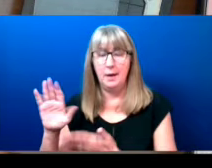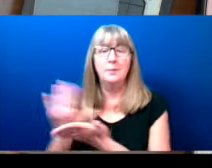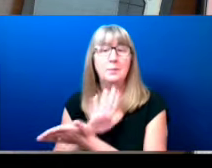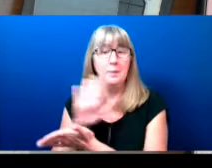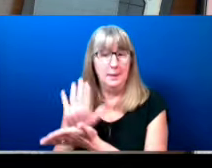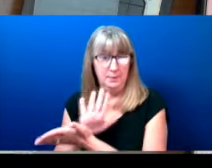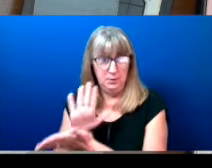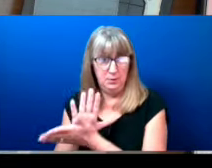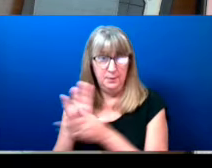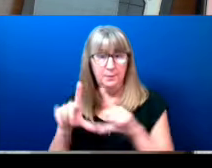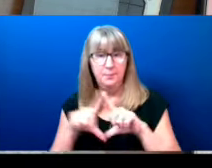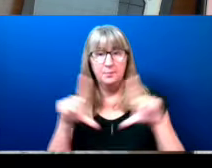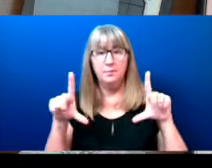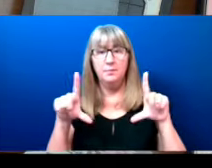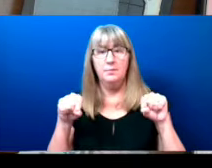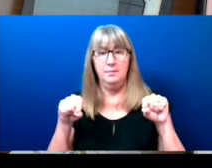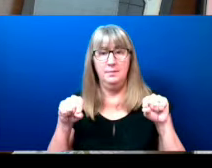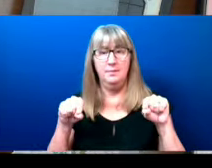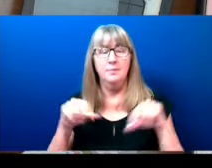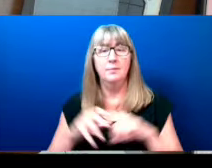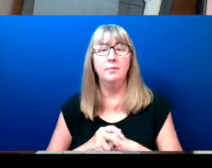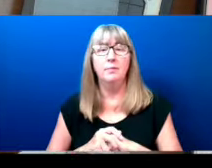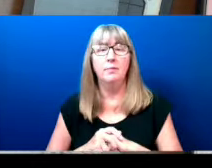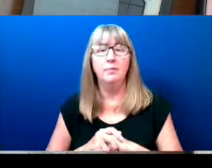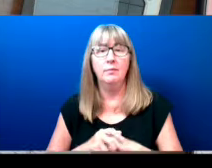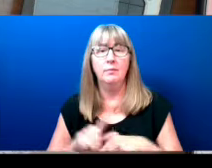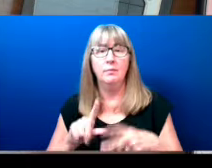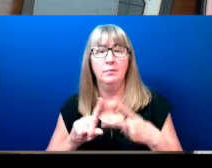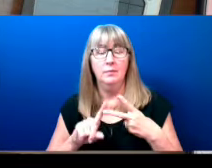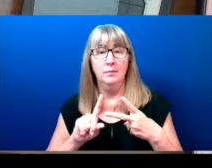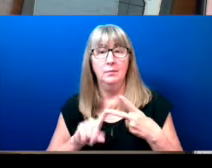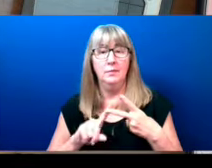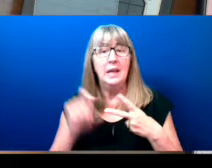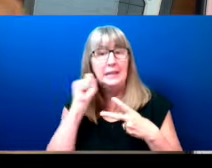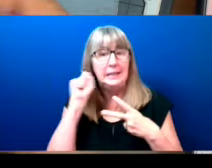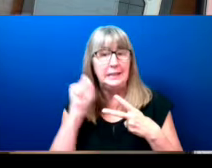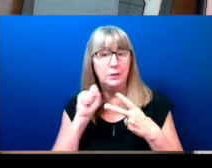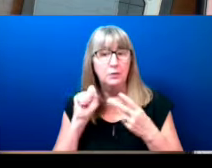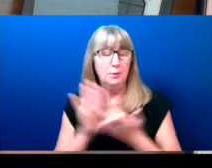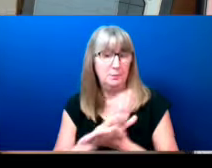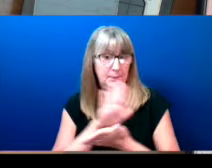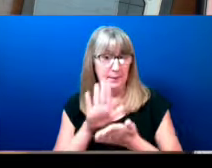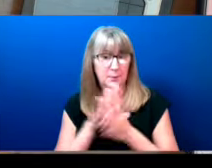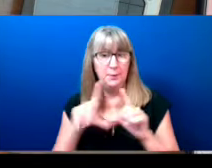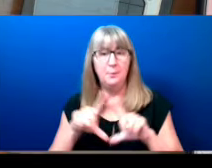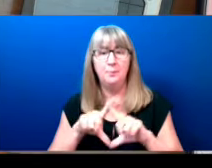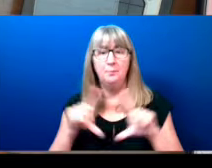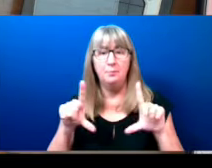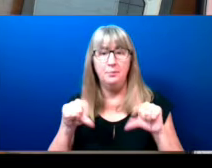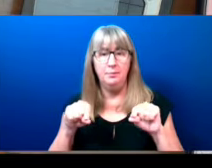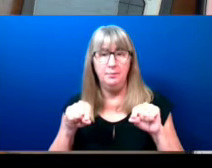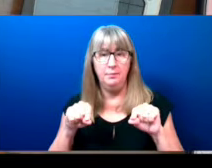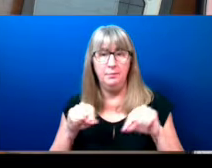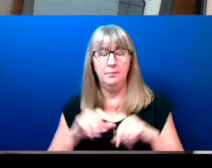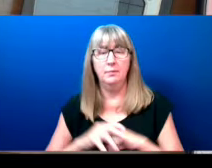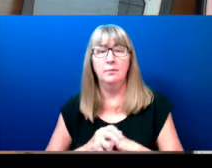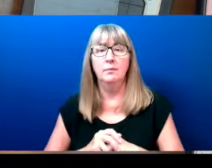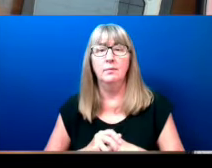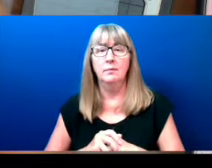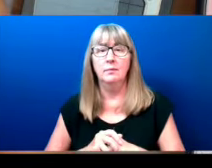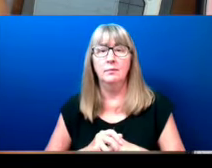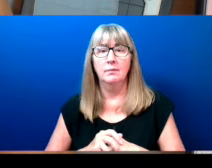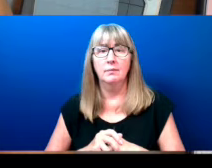Get all my pieces out for you. So Blushing Bride cardstock, and I just got a nice plain silver